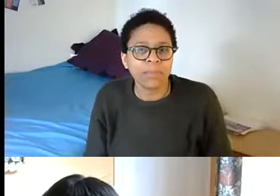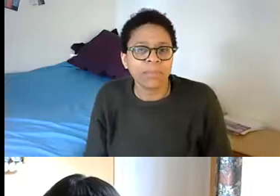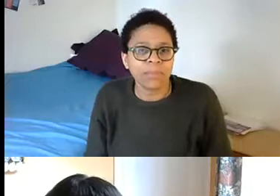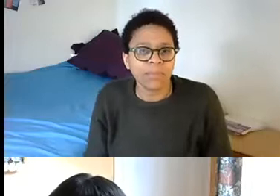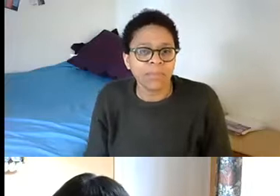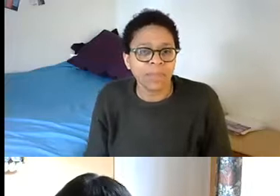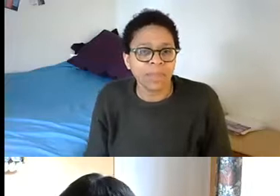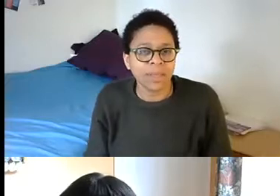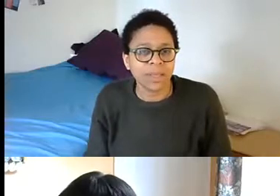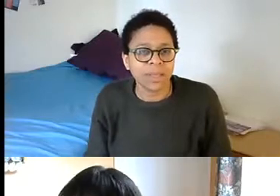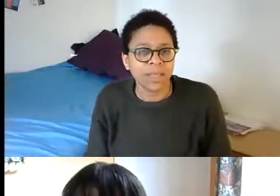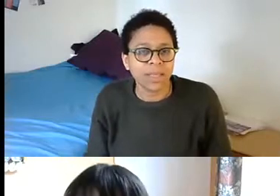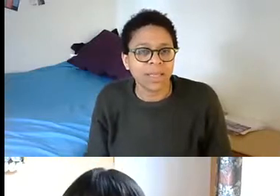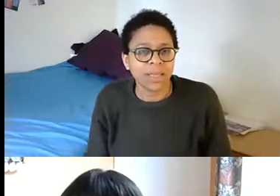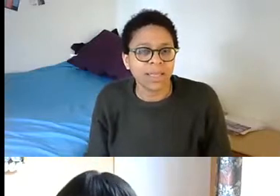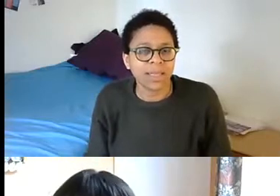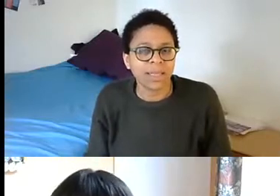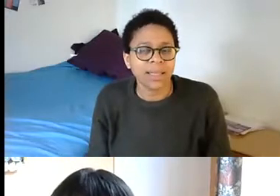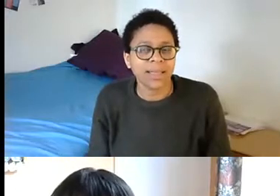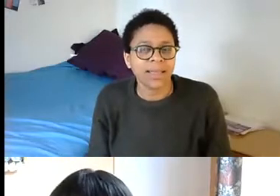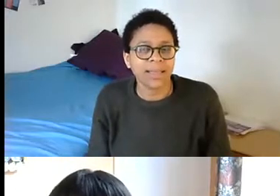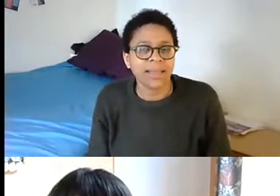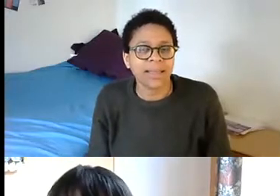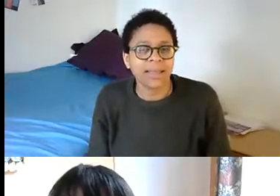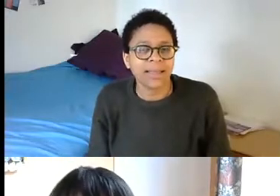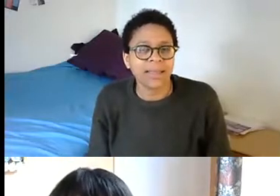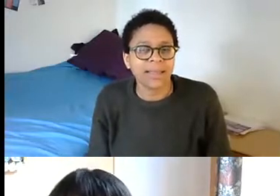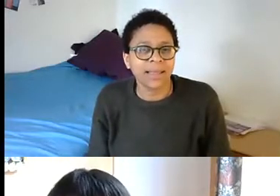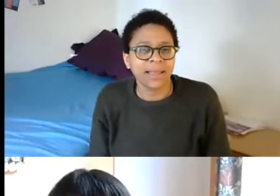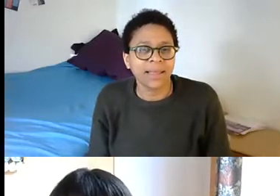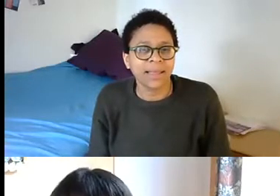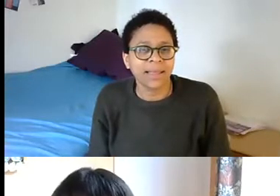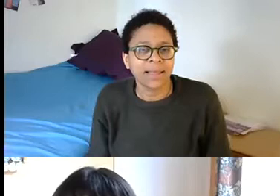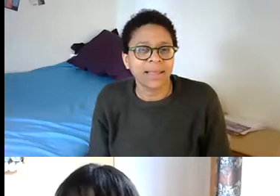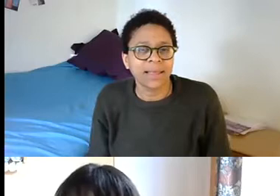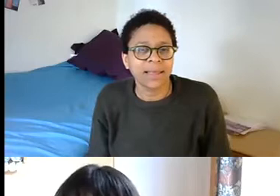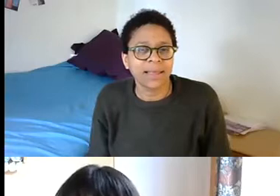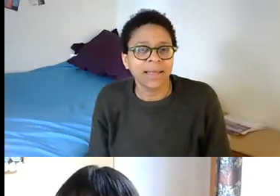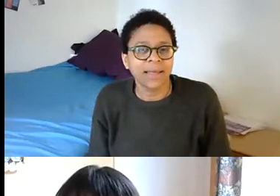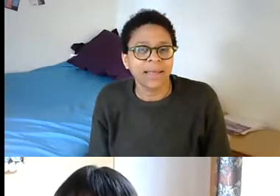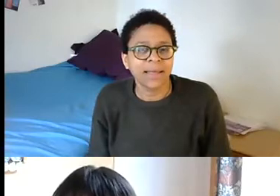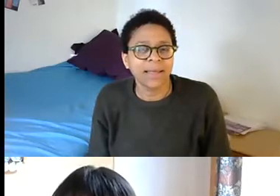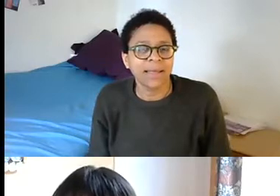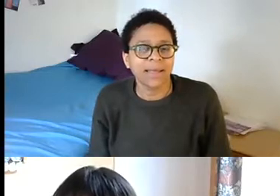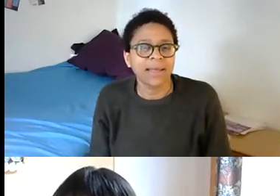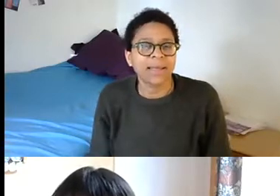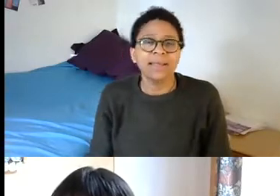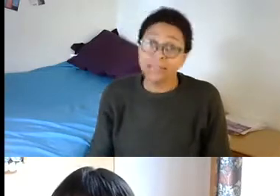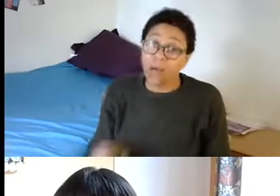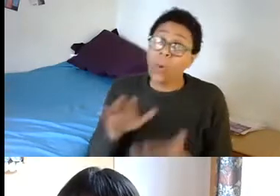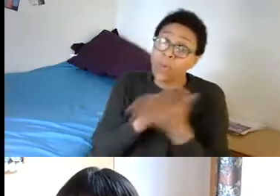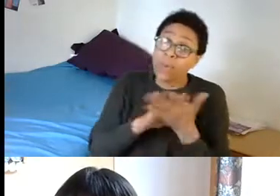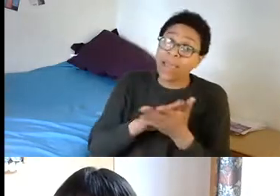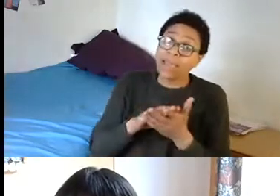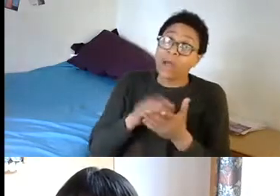holding it up before. Yeah, and it's like and there is like he's stuck things in it and cut